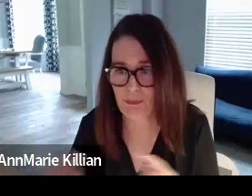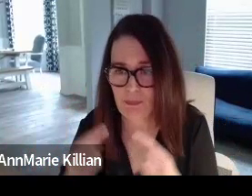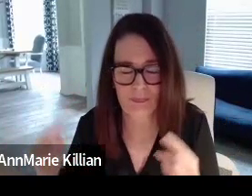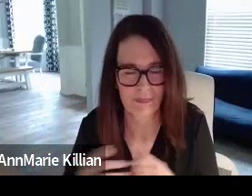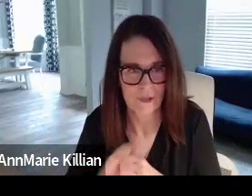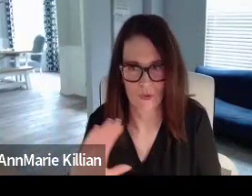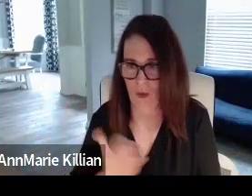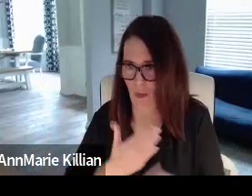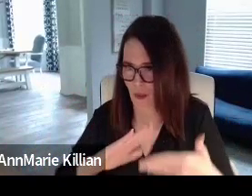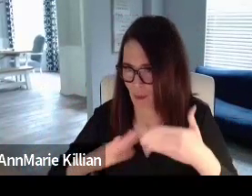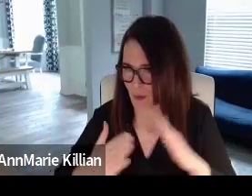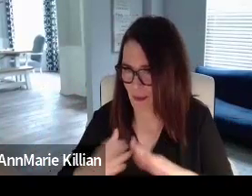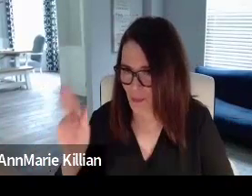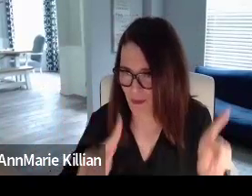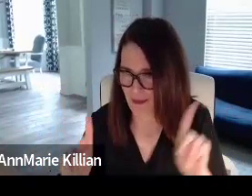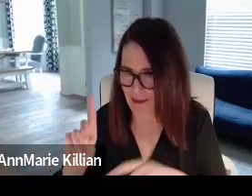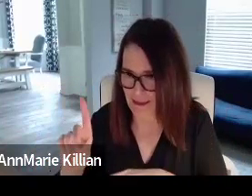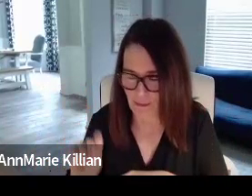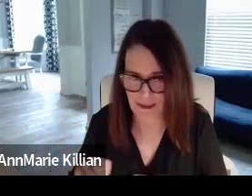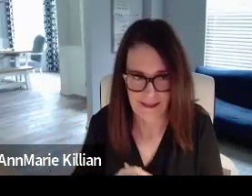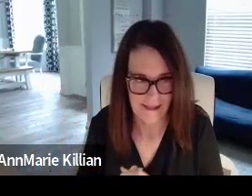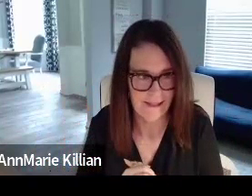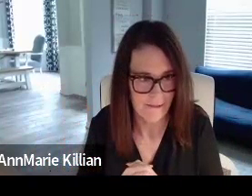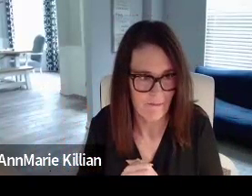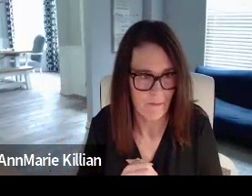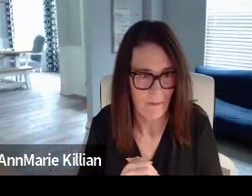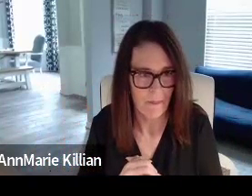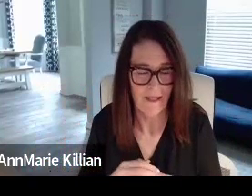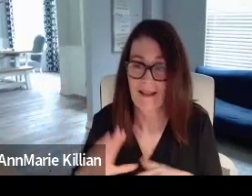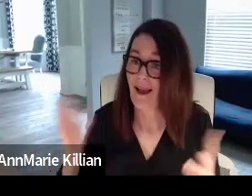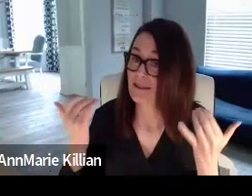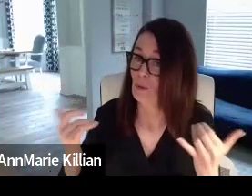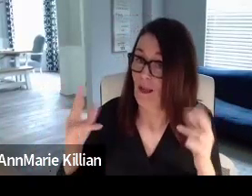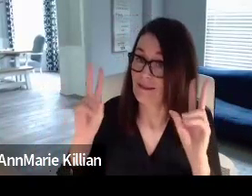the safeguards and no undue harm on people with disabilities.